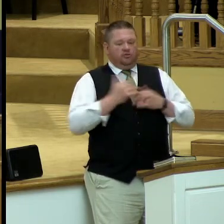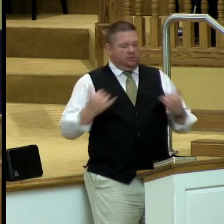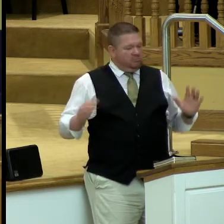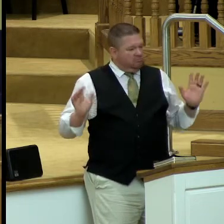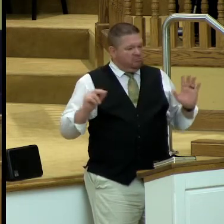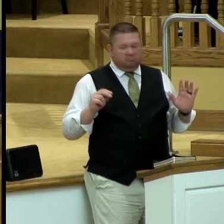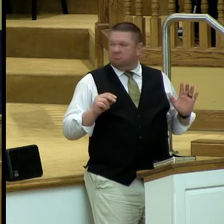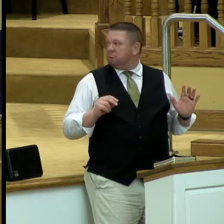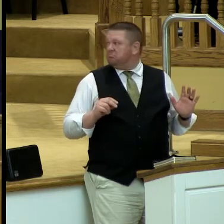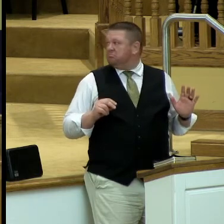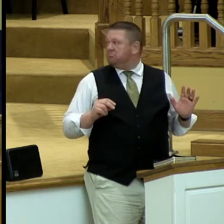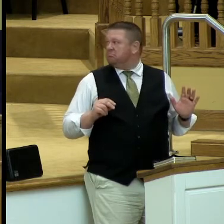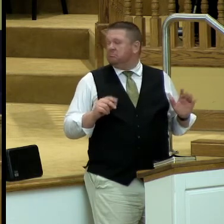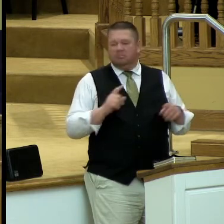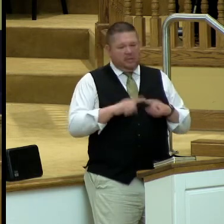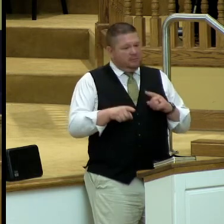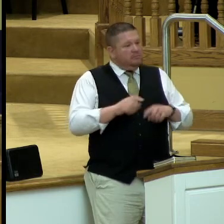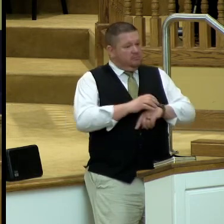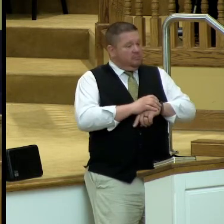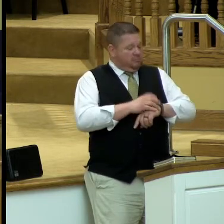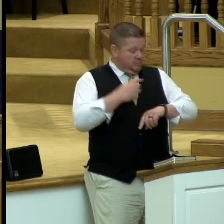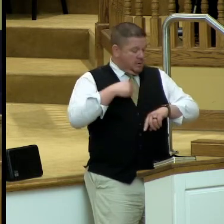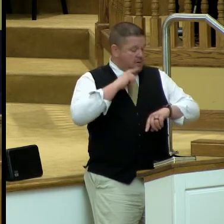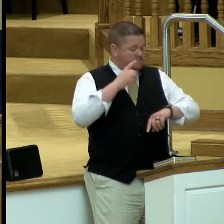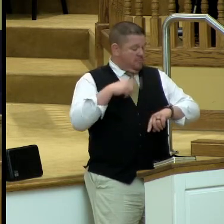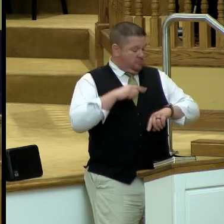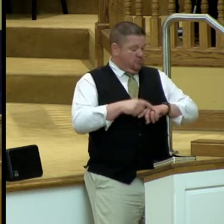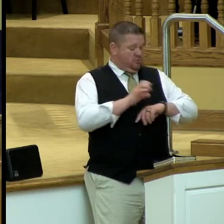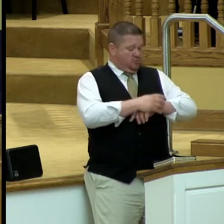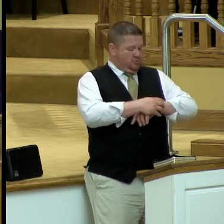church right now. But he is,